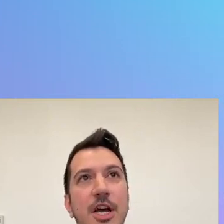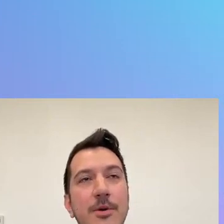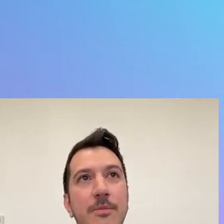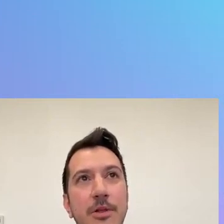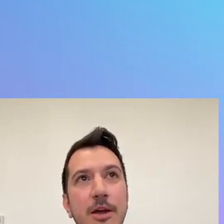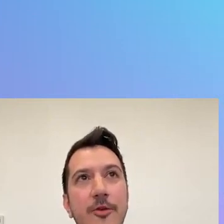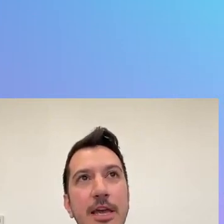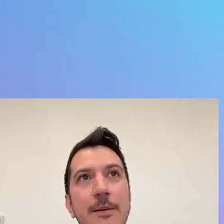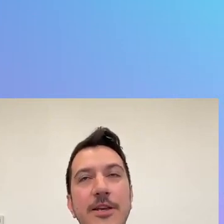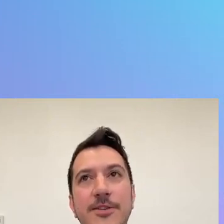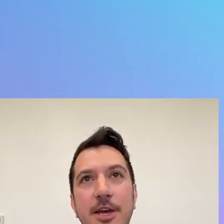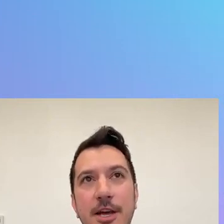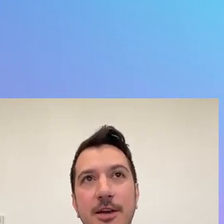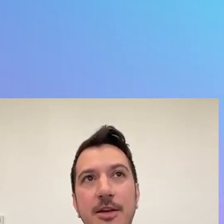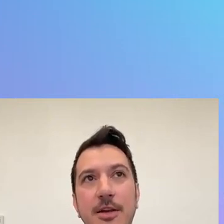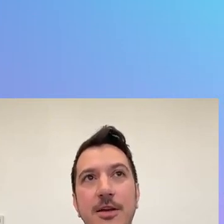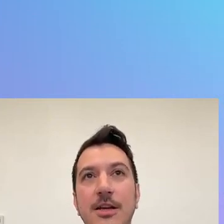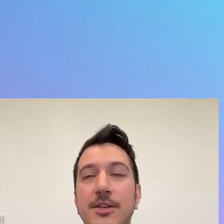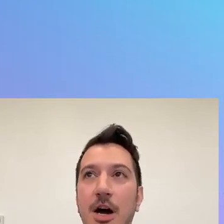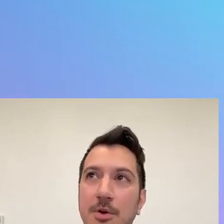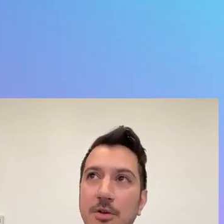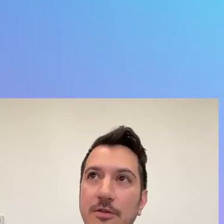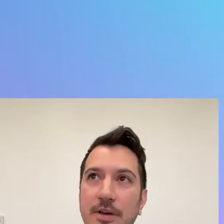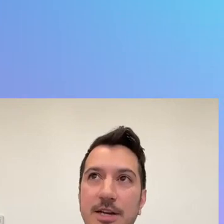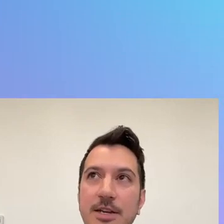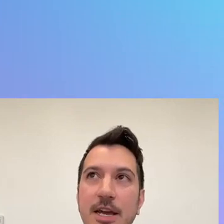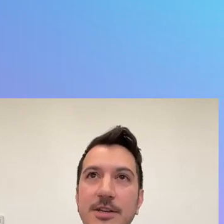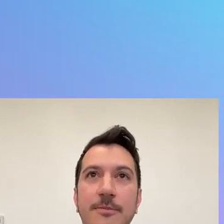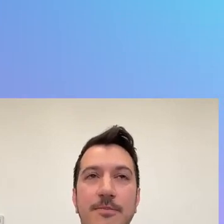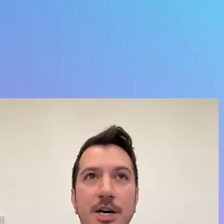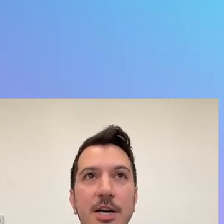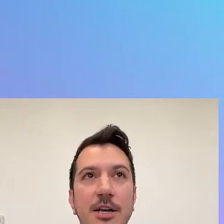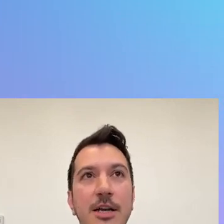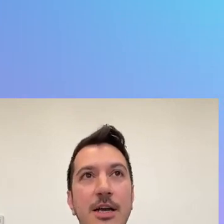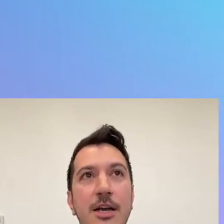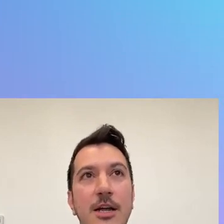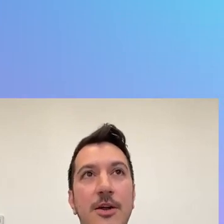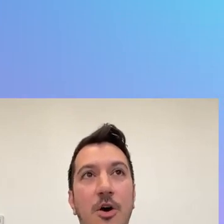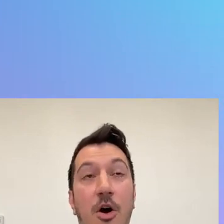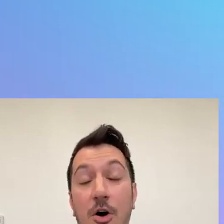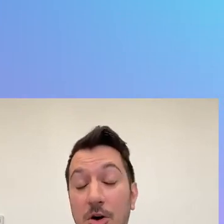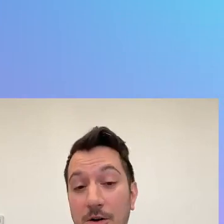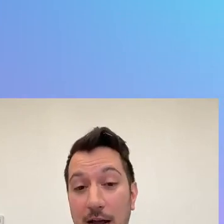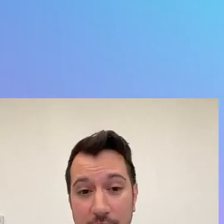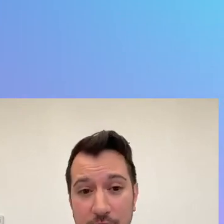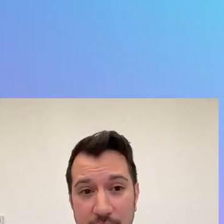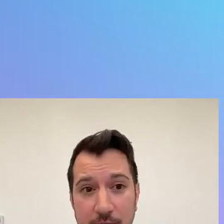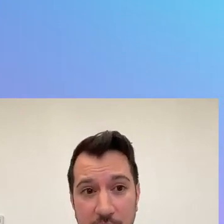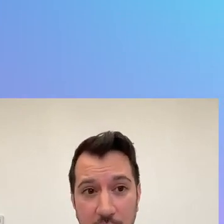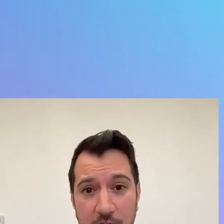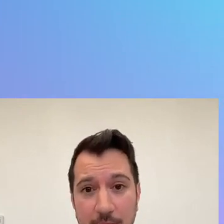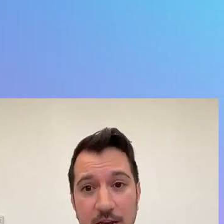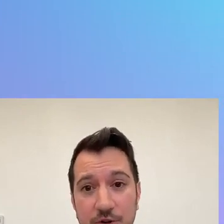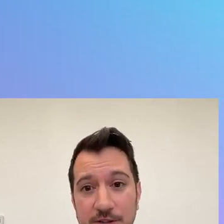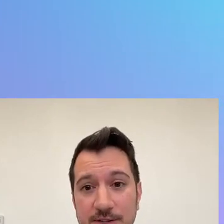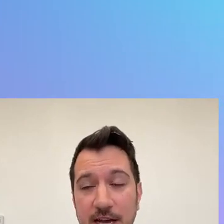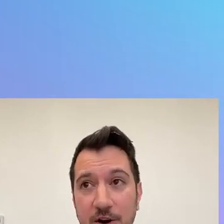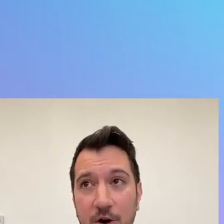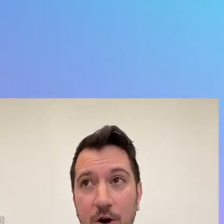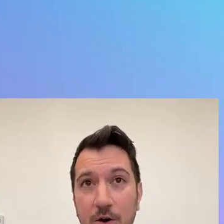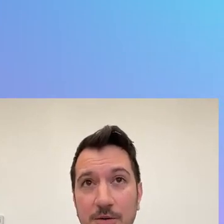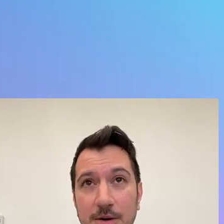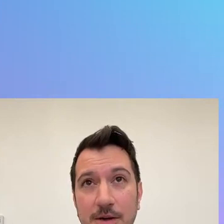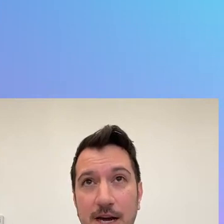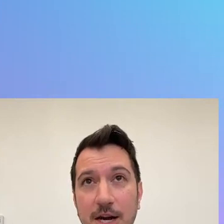is going to come into play for the APCA. It's a nominal effect, yes, but there are actually some color combinations